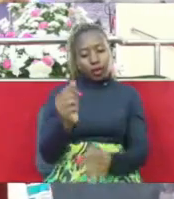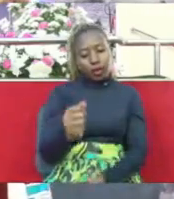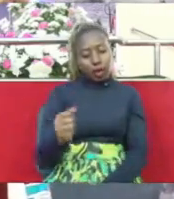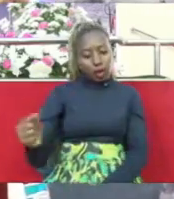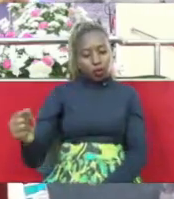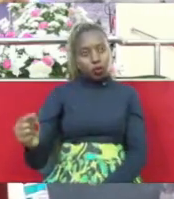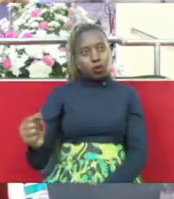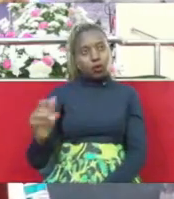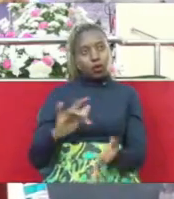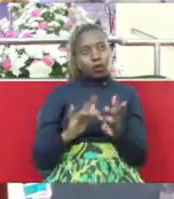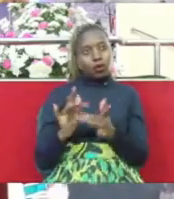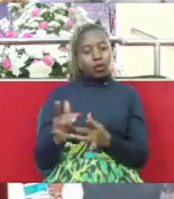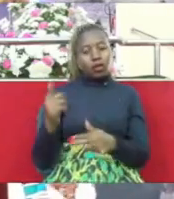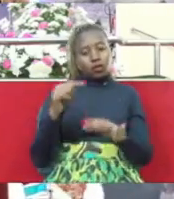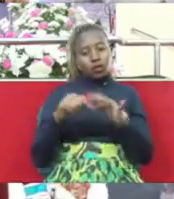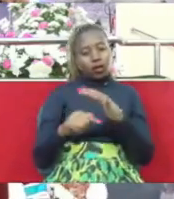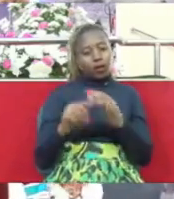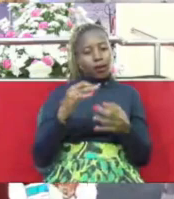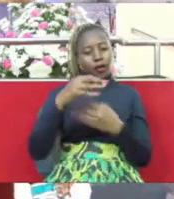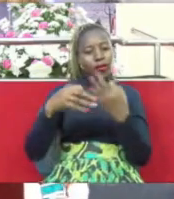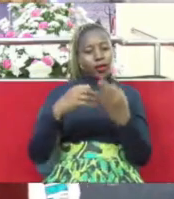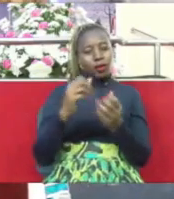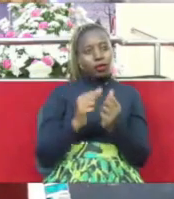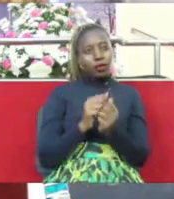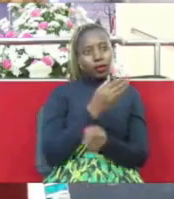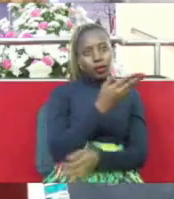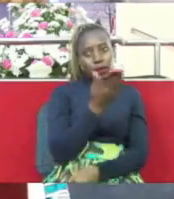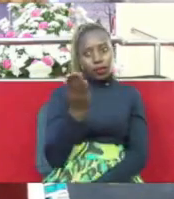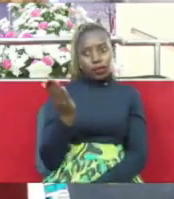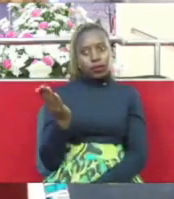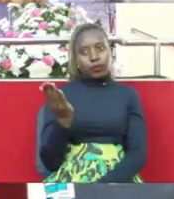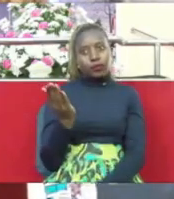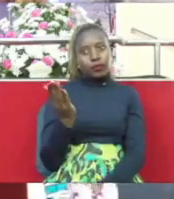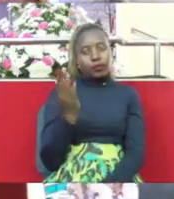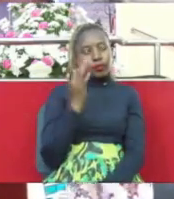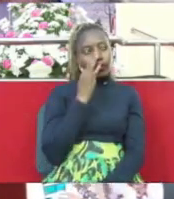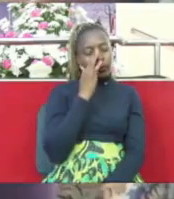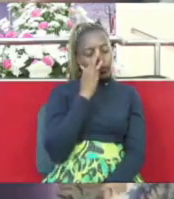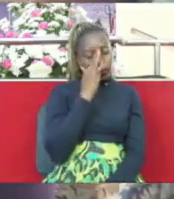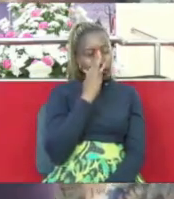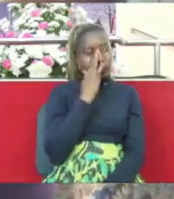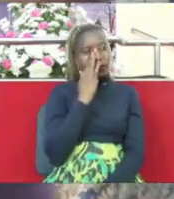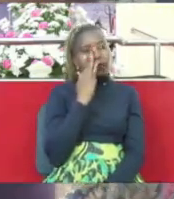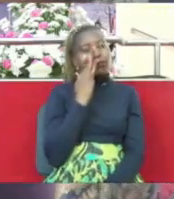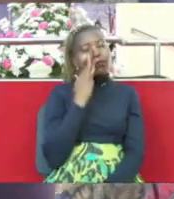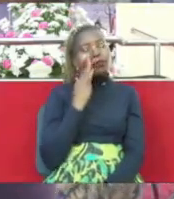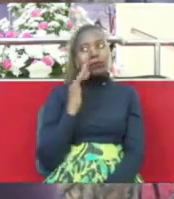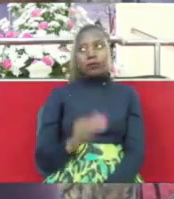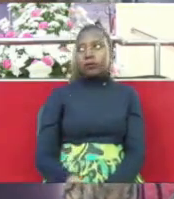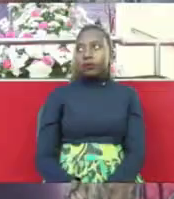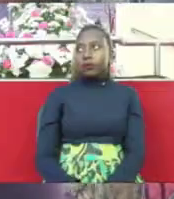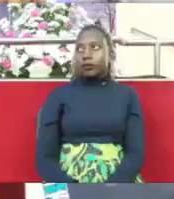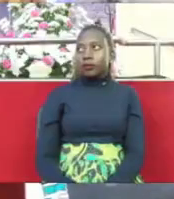He can dine with you. He can dine with you. Ili apate mankuli pamoja